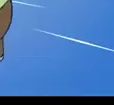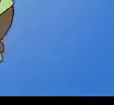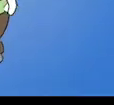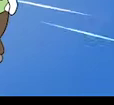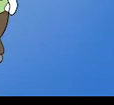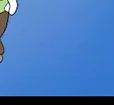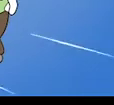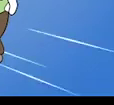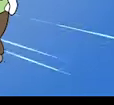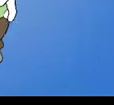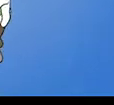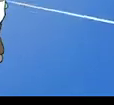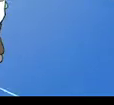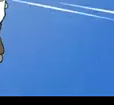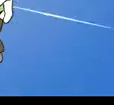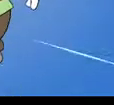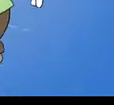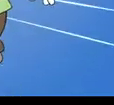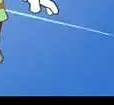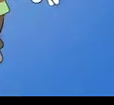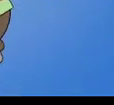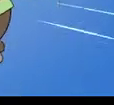Welcome and study with Tanzania Institute of Education.